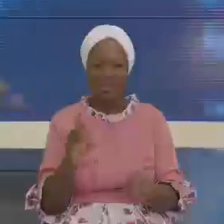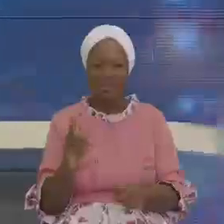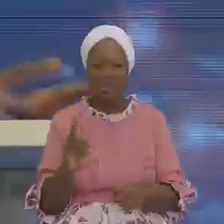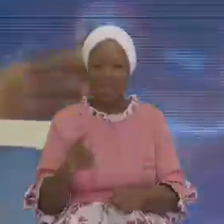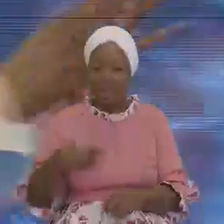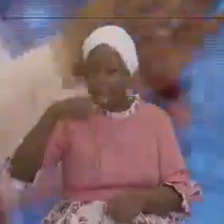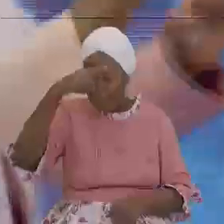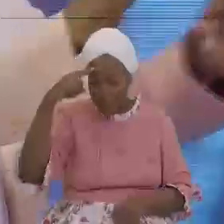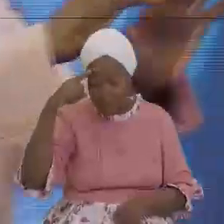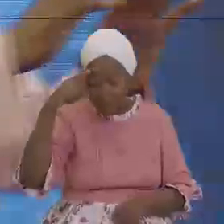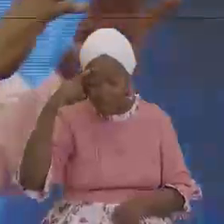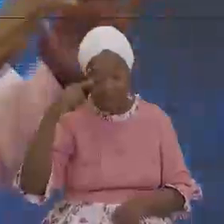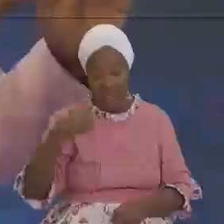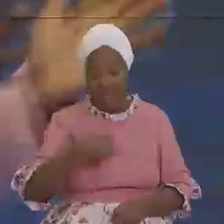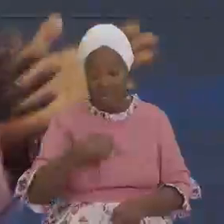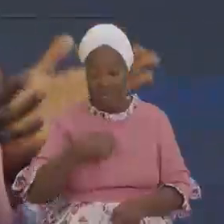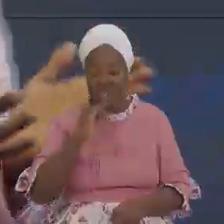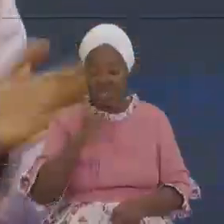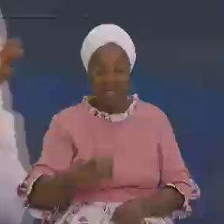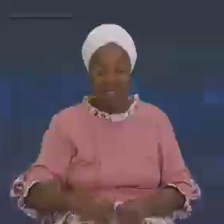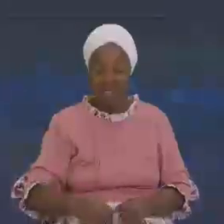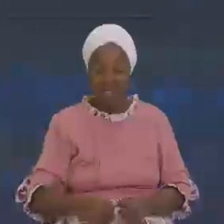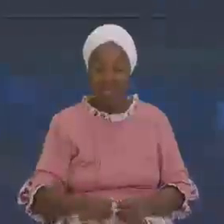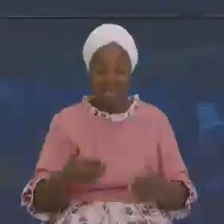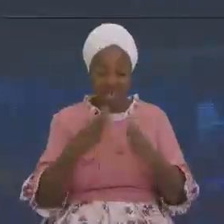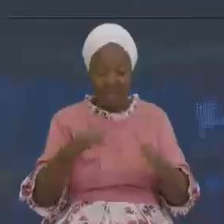because I am the head of the gang.